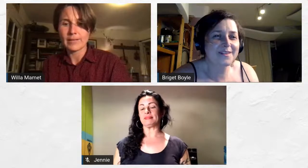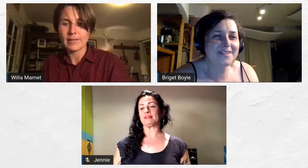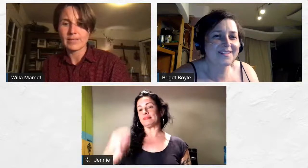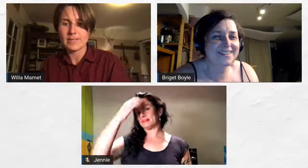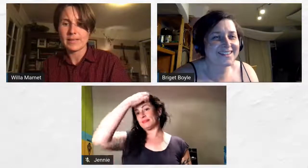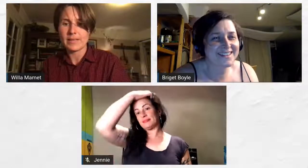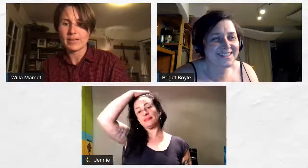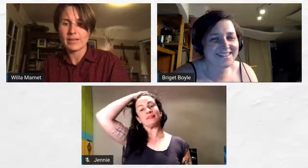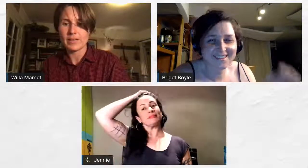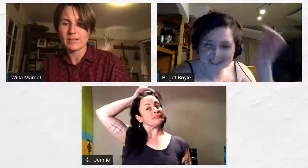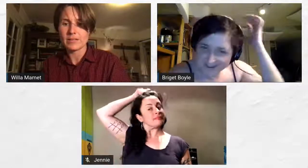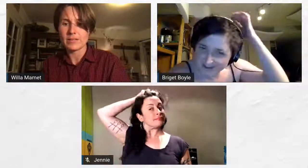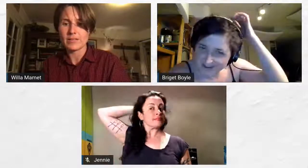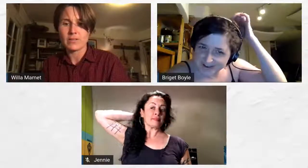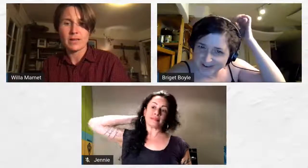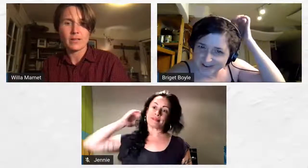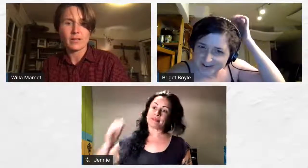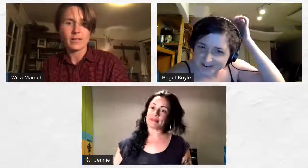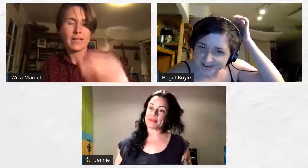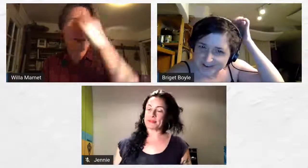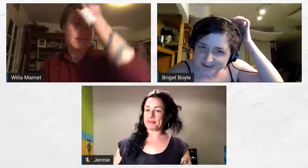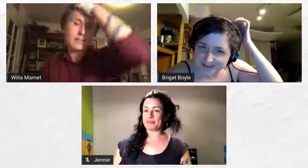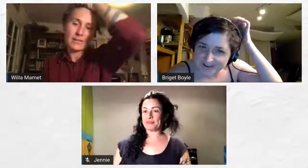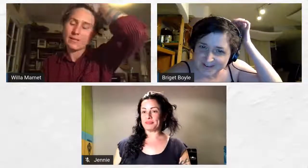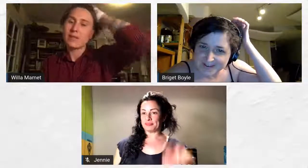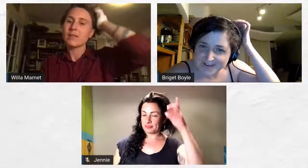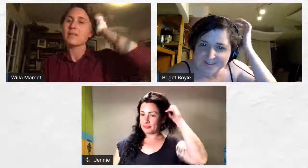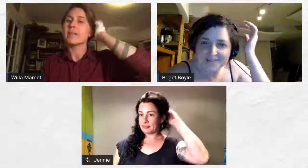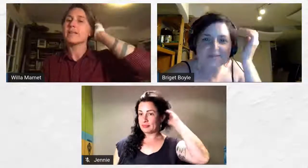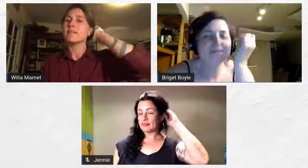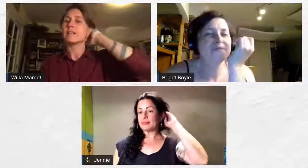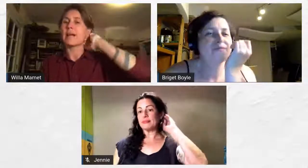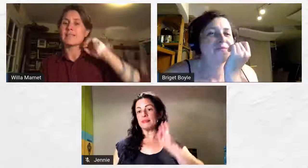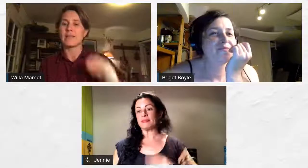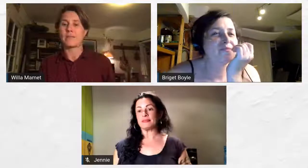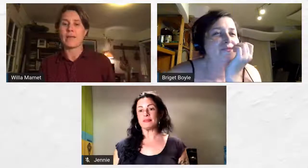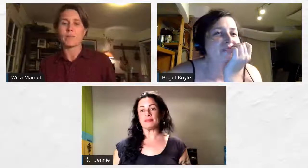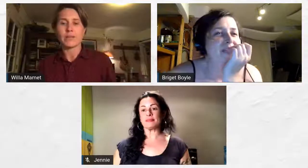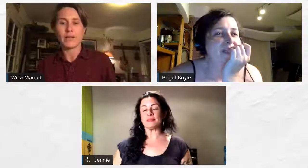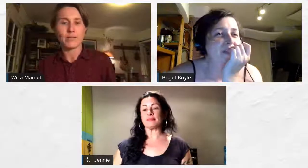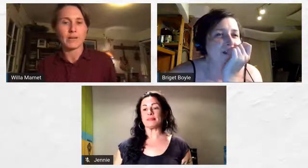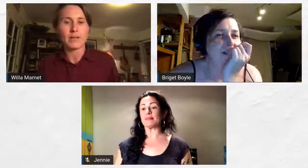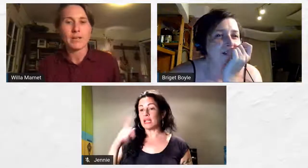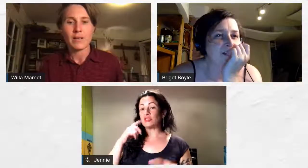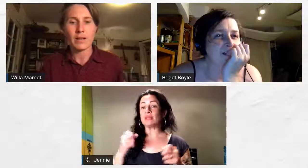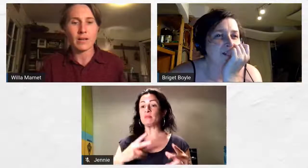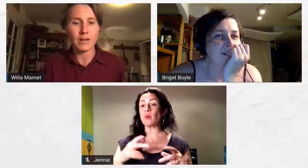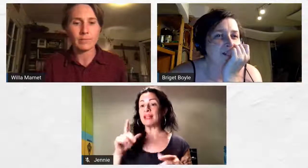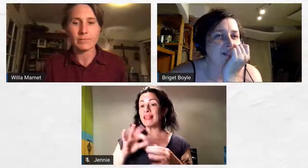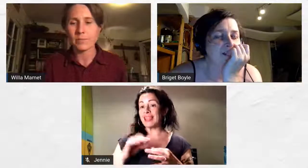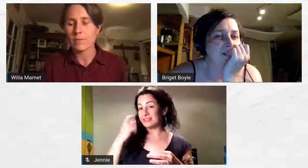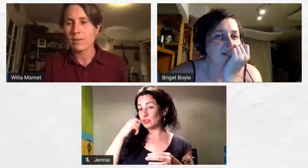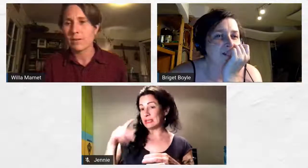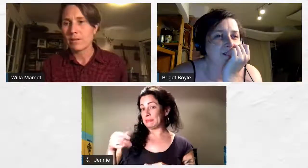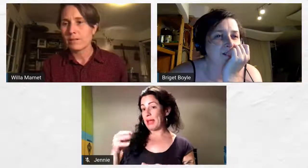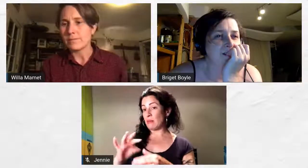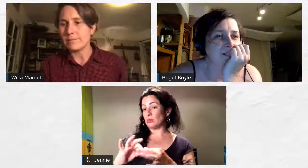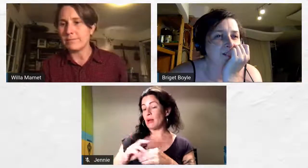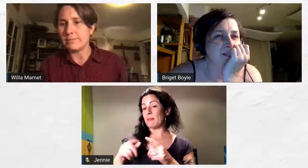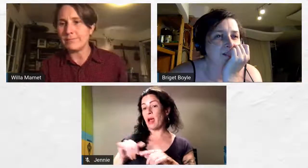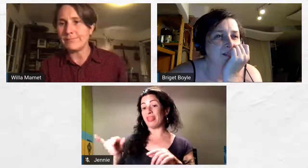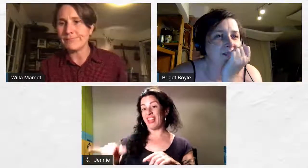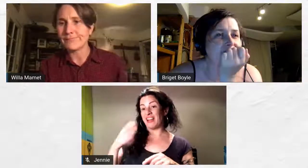Yeah, let's see. Here is, I just added the class, the link to the class that Pam was talking about. I